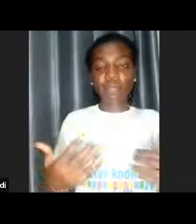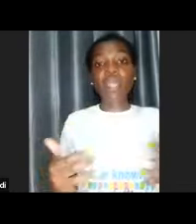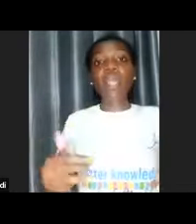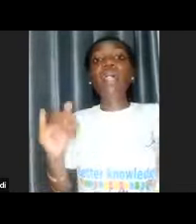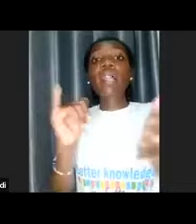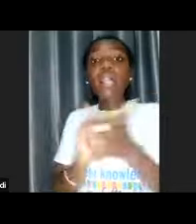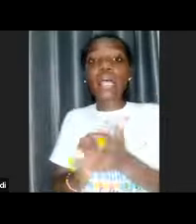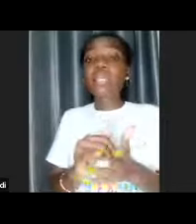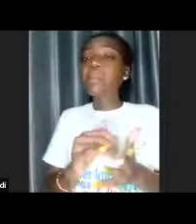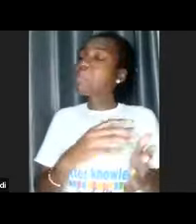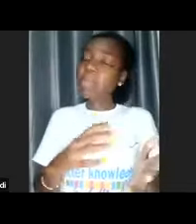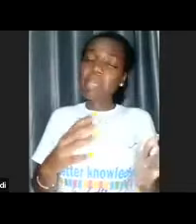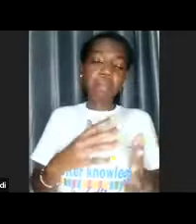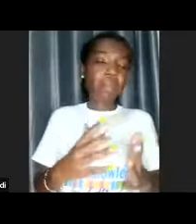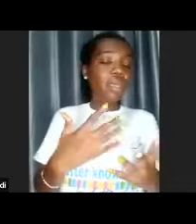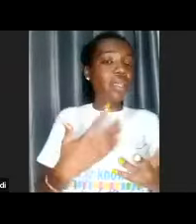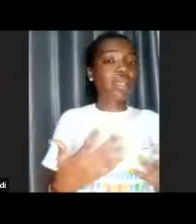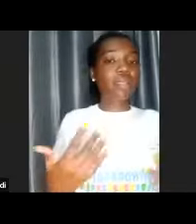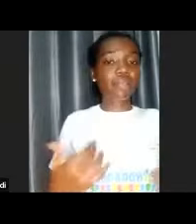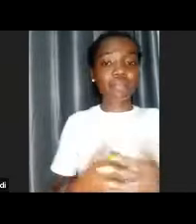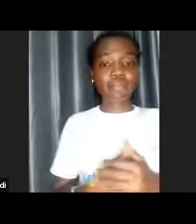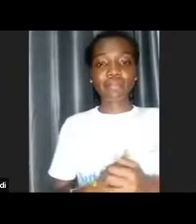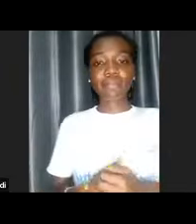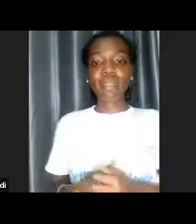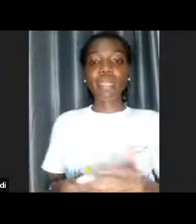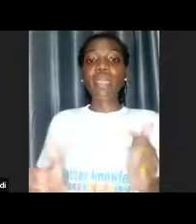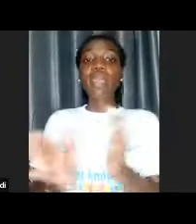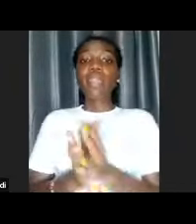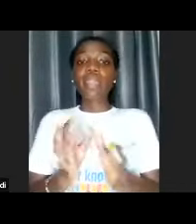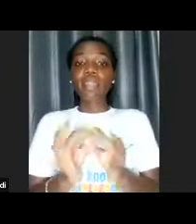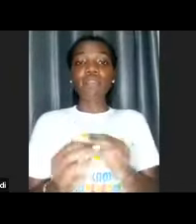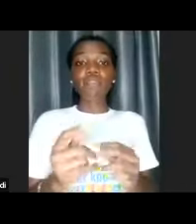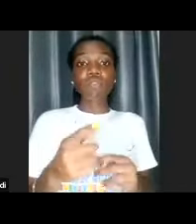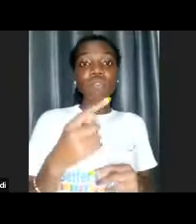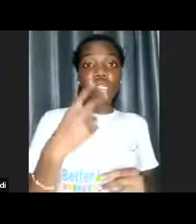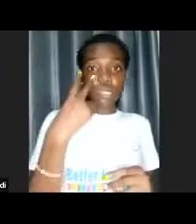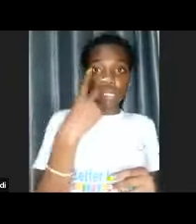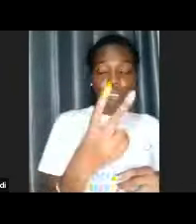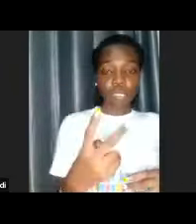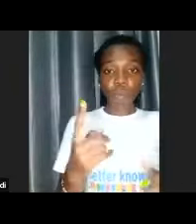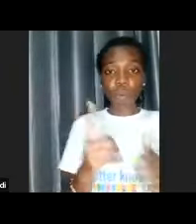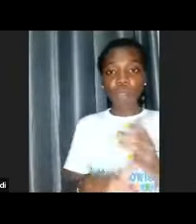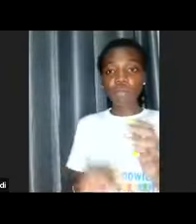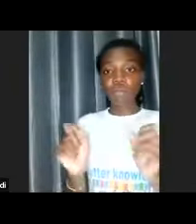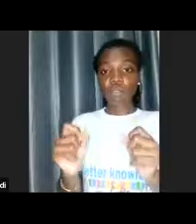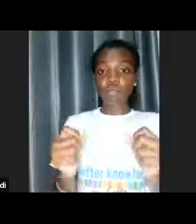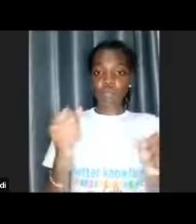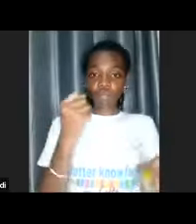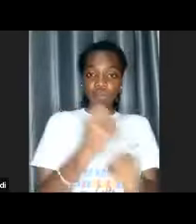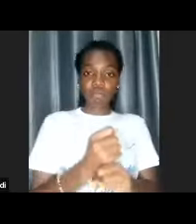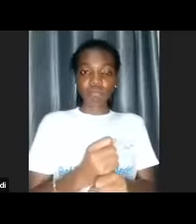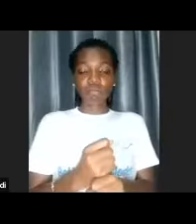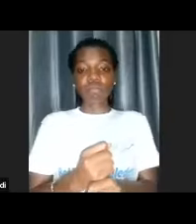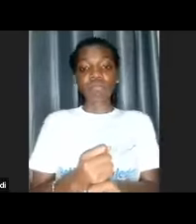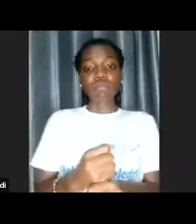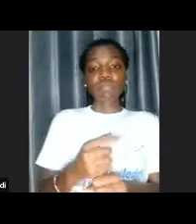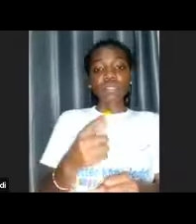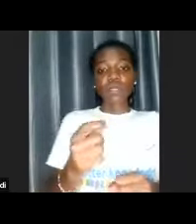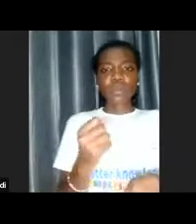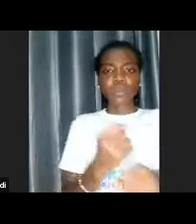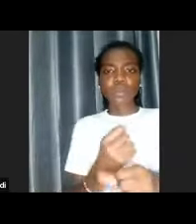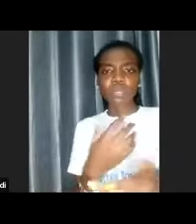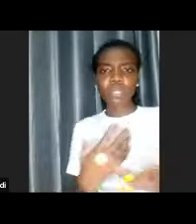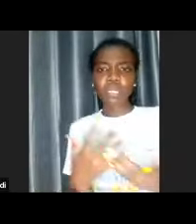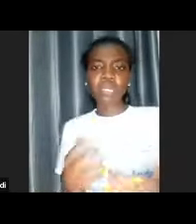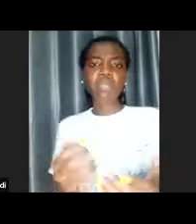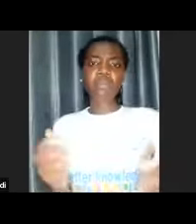huge paradigm. Because if you study what you can do, I can sing, I can play guitar, I can coach, I can encourage, I can